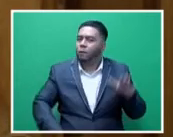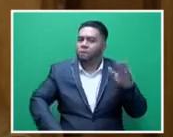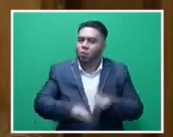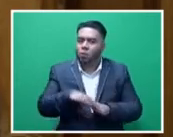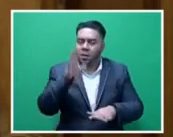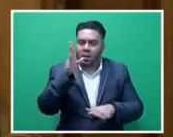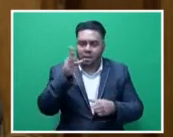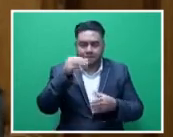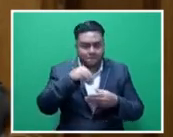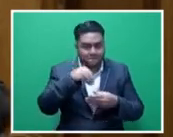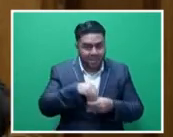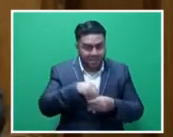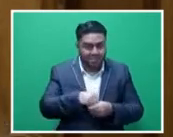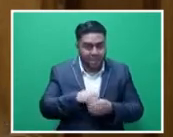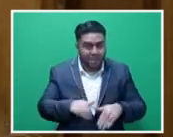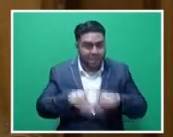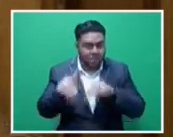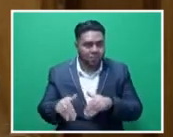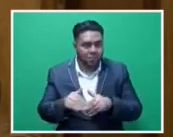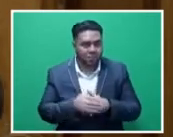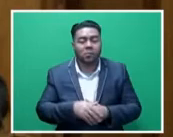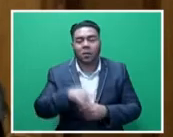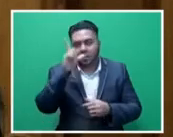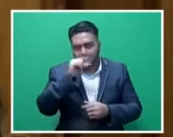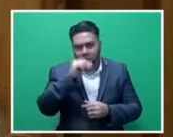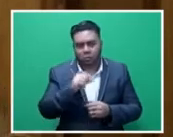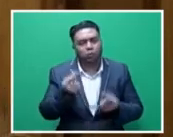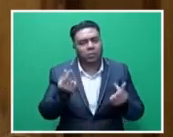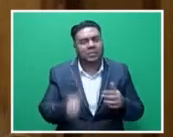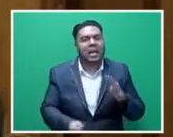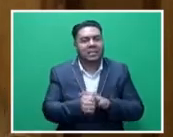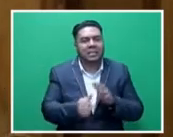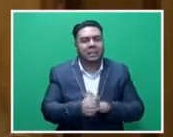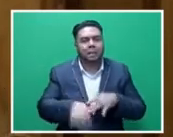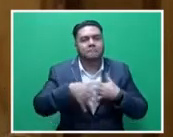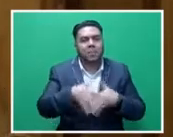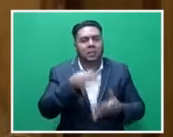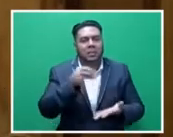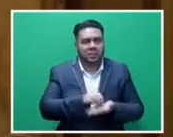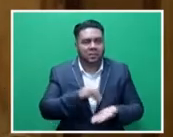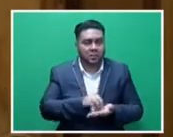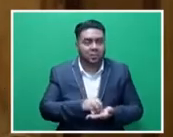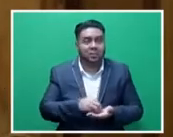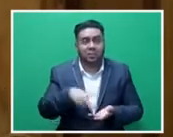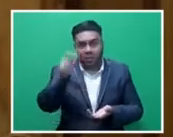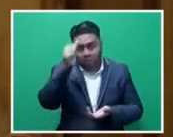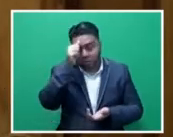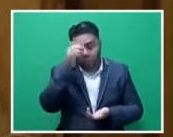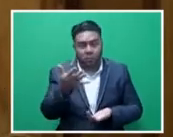without prejudice or discrimination, as well as the ability to easily access public services. Mr. Speaker, I note that you